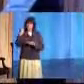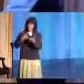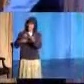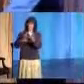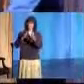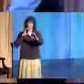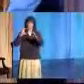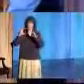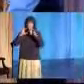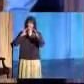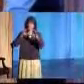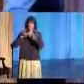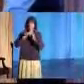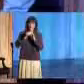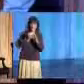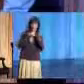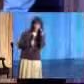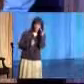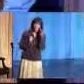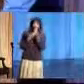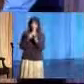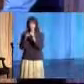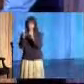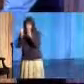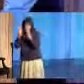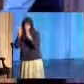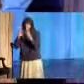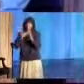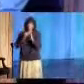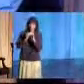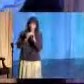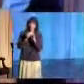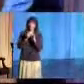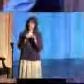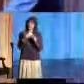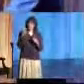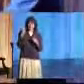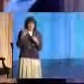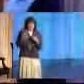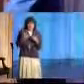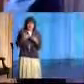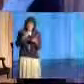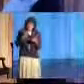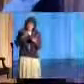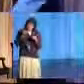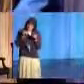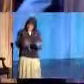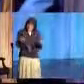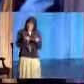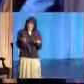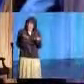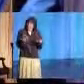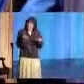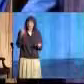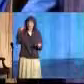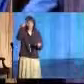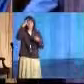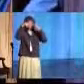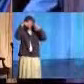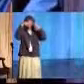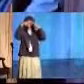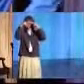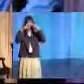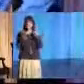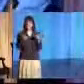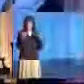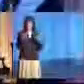hearing, because it's very easy to think along the lines you've always thought, then you don't discover anything new. And